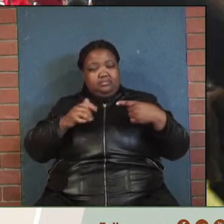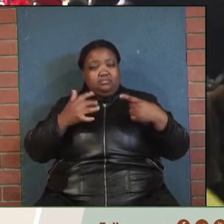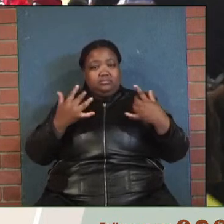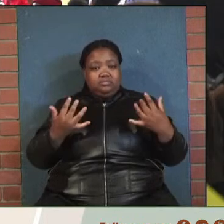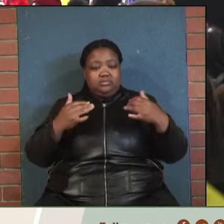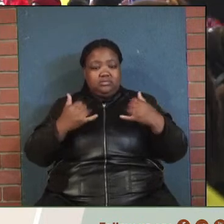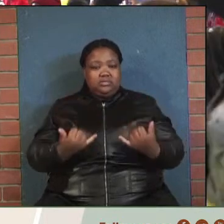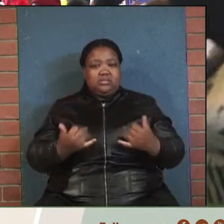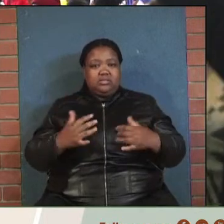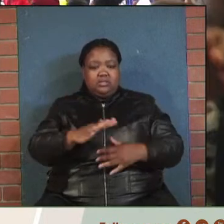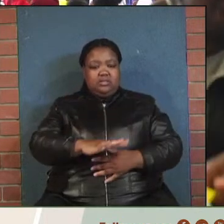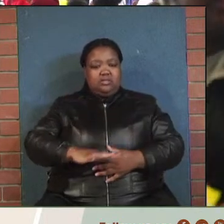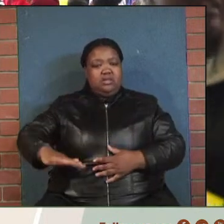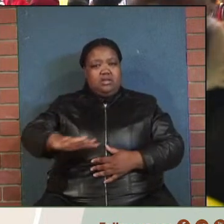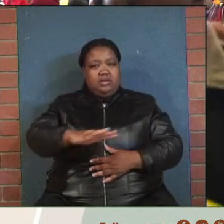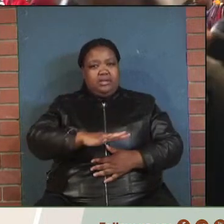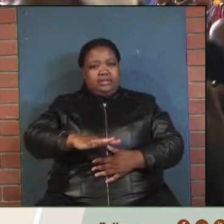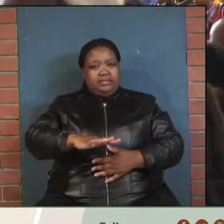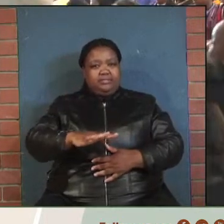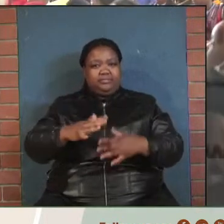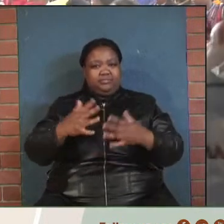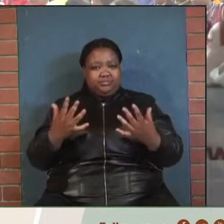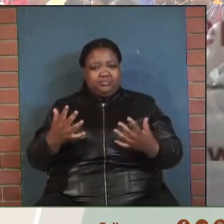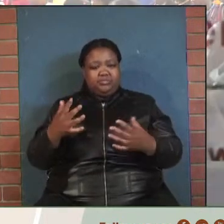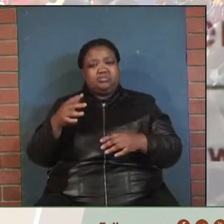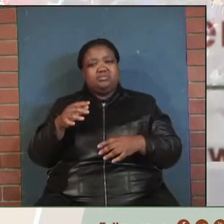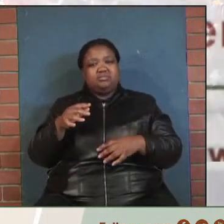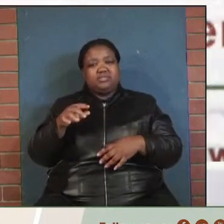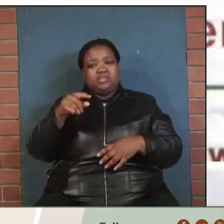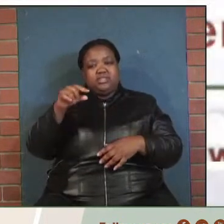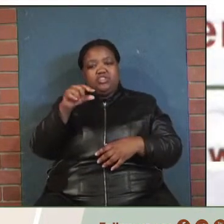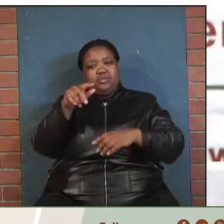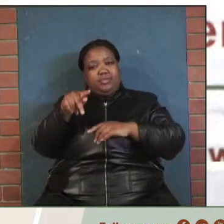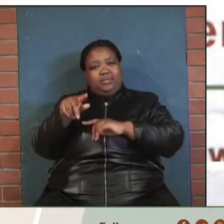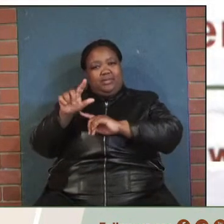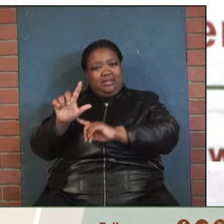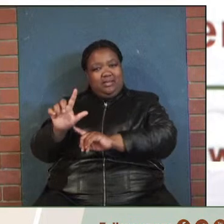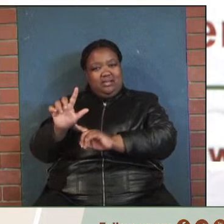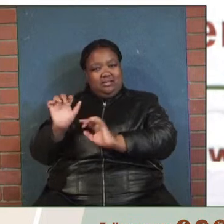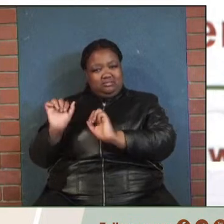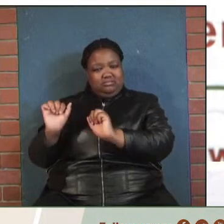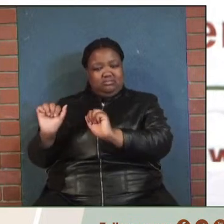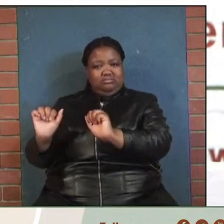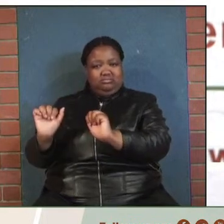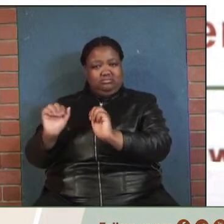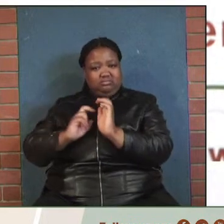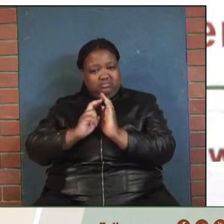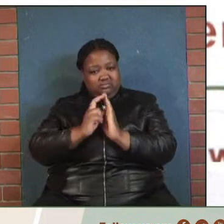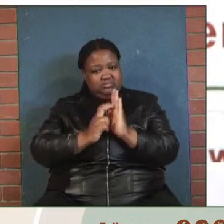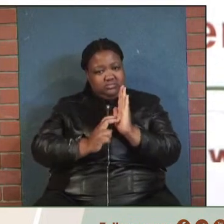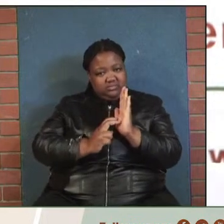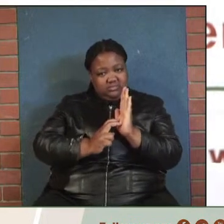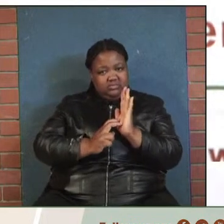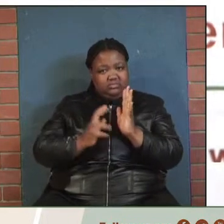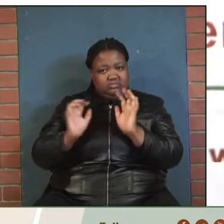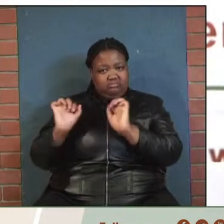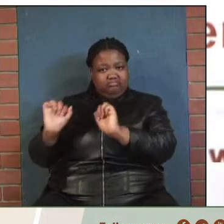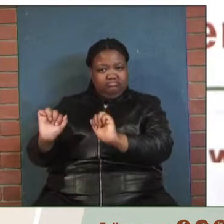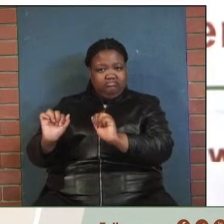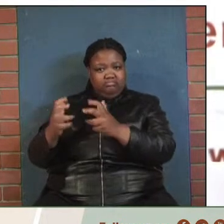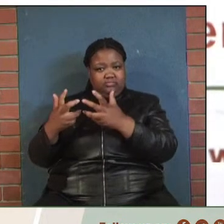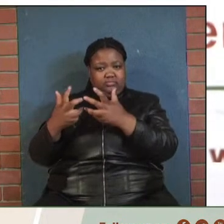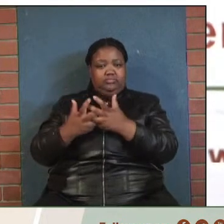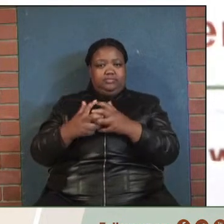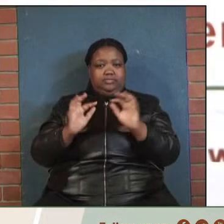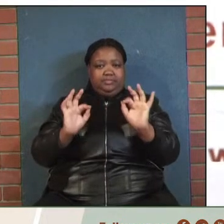the Laudium Civic Center the precinct of the Gauteng Legislature in terms of the rules.